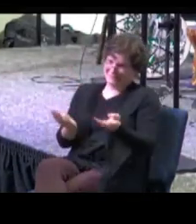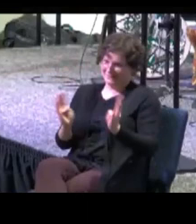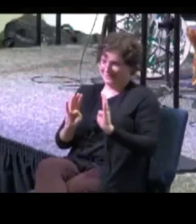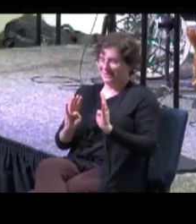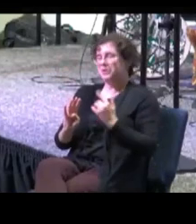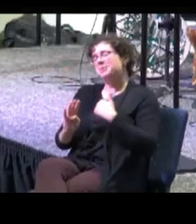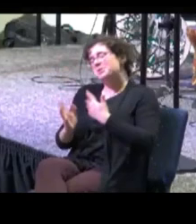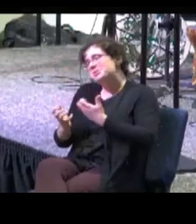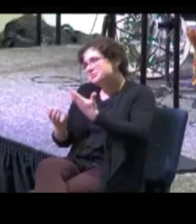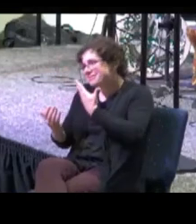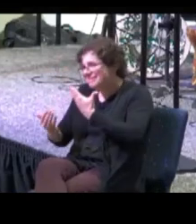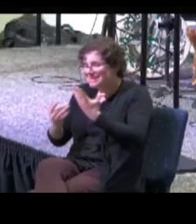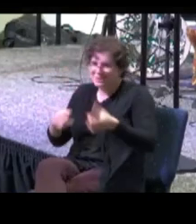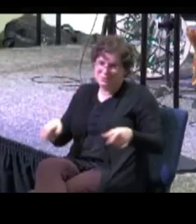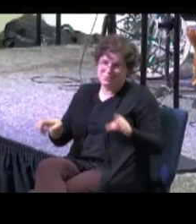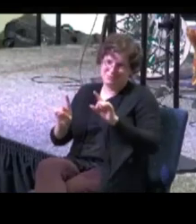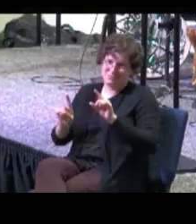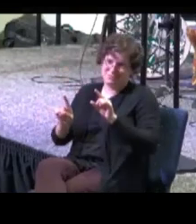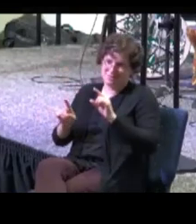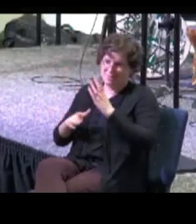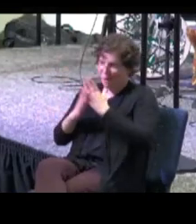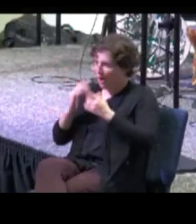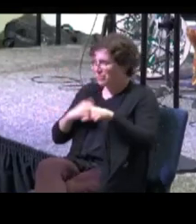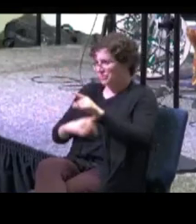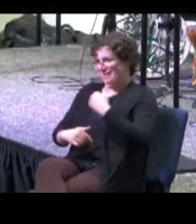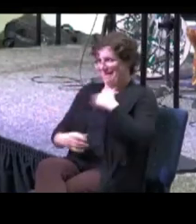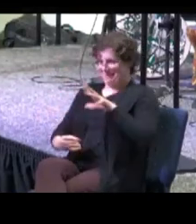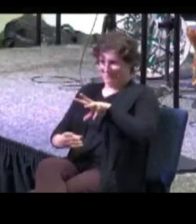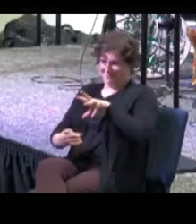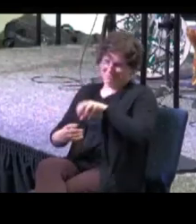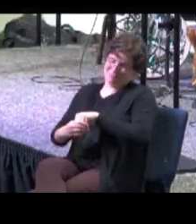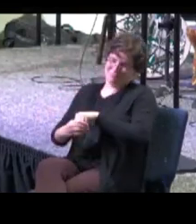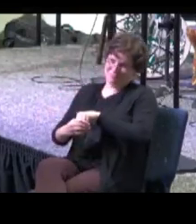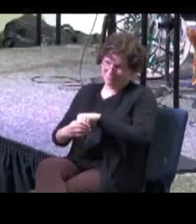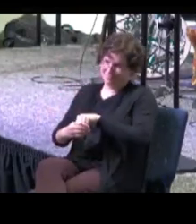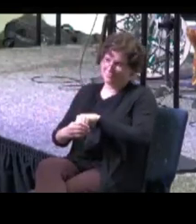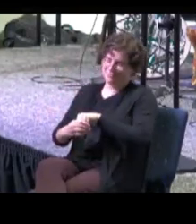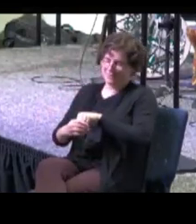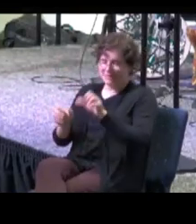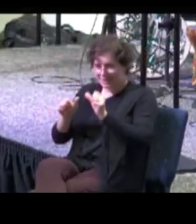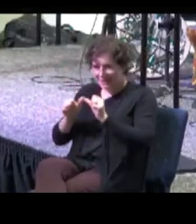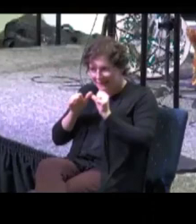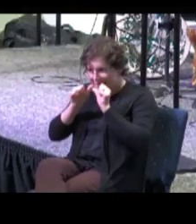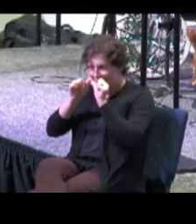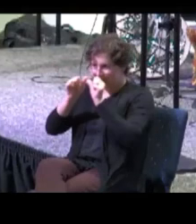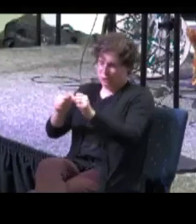thank you for the part that you have played and